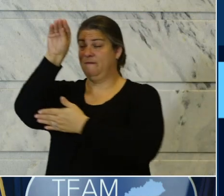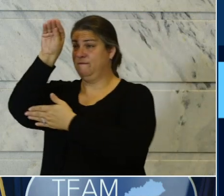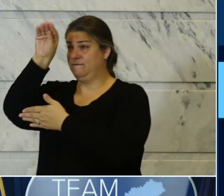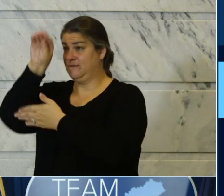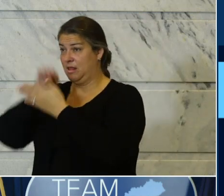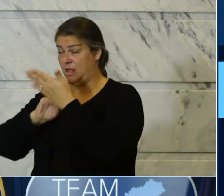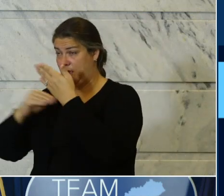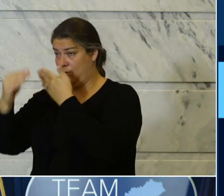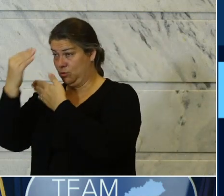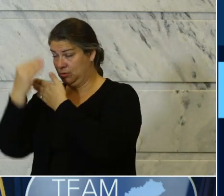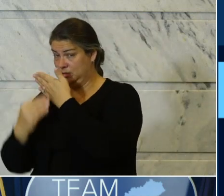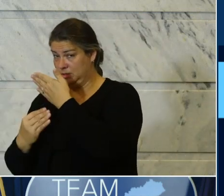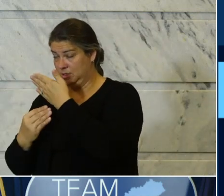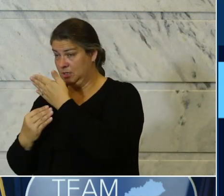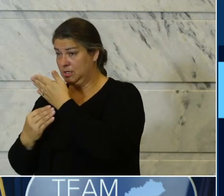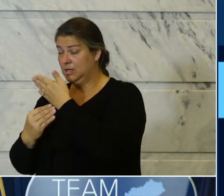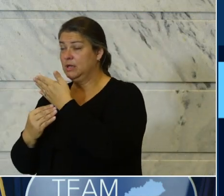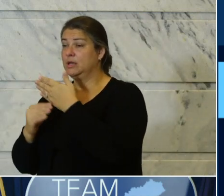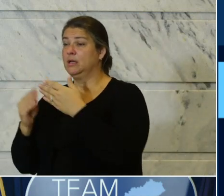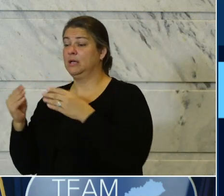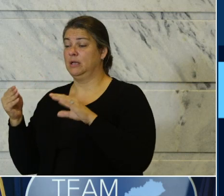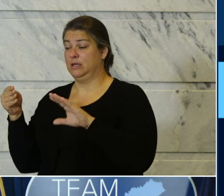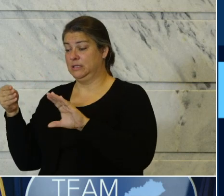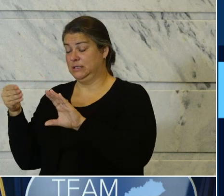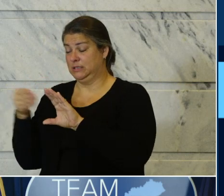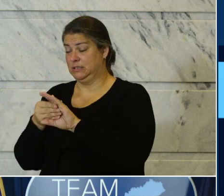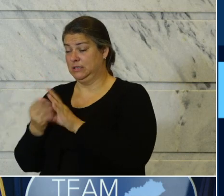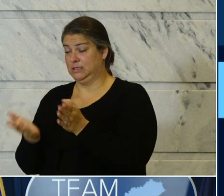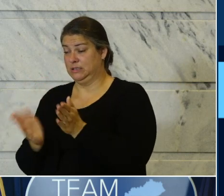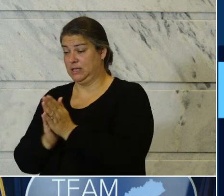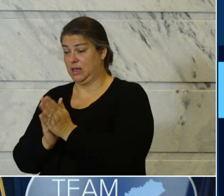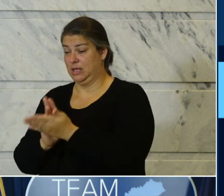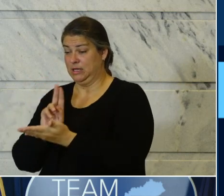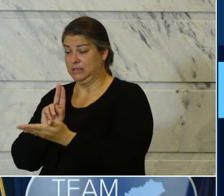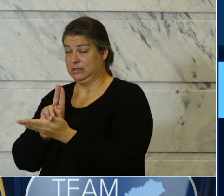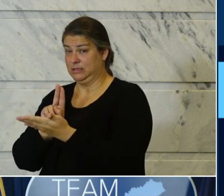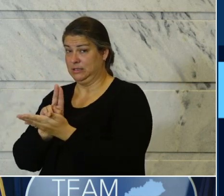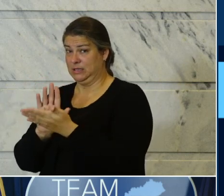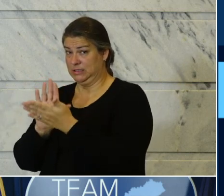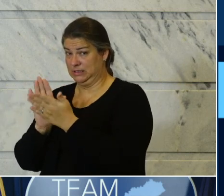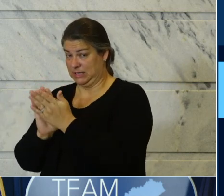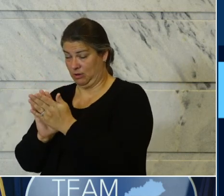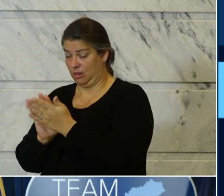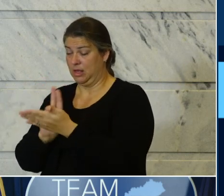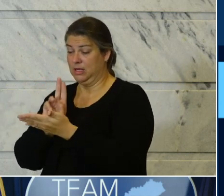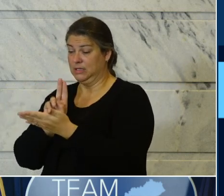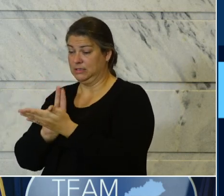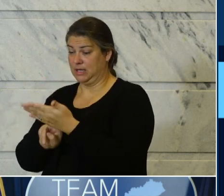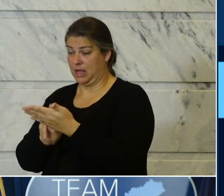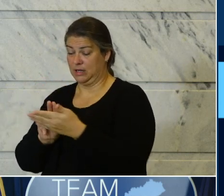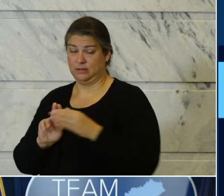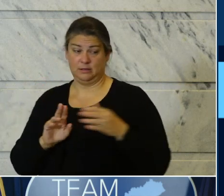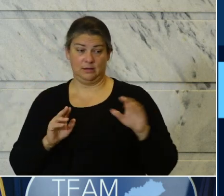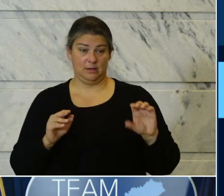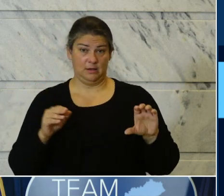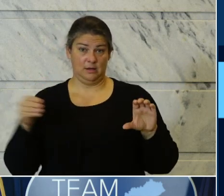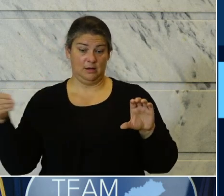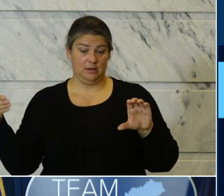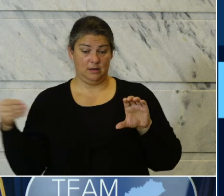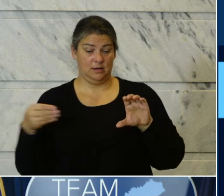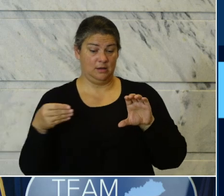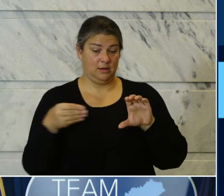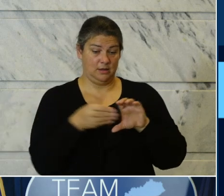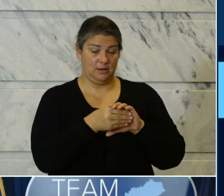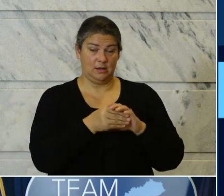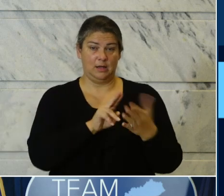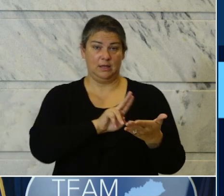the inner envelope, and sign the inner envelope. Seal that in the outer envelope and sign the outer envelope. We will go